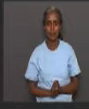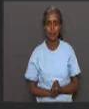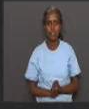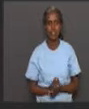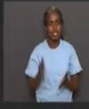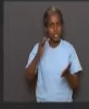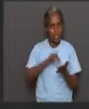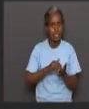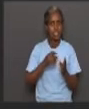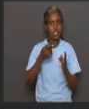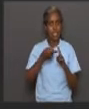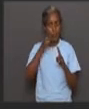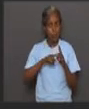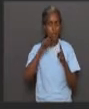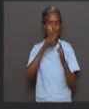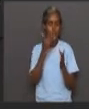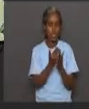Let's get back to our lesson.